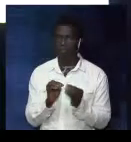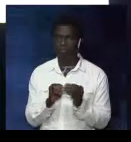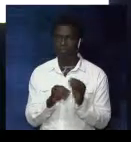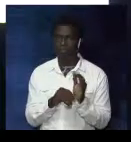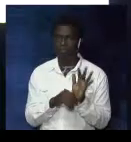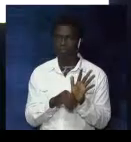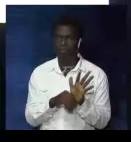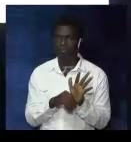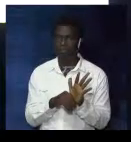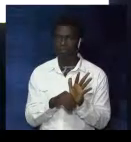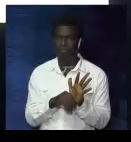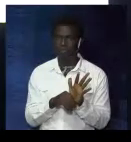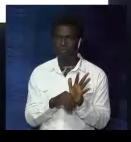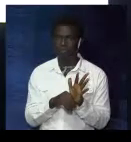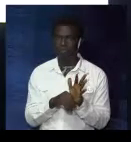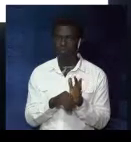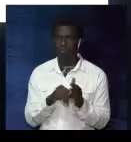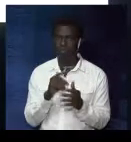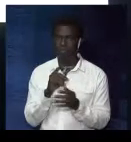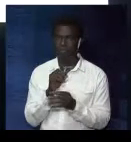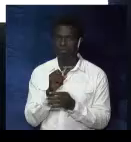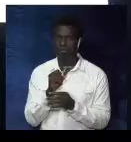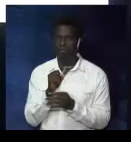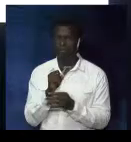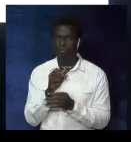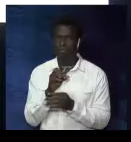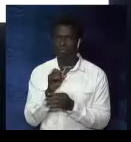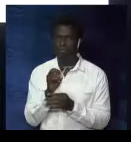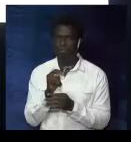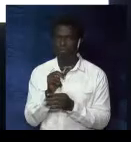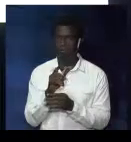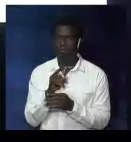5th one, descendant.